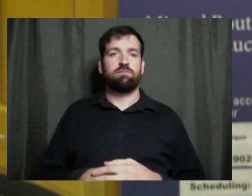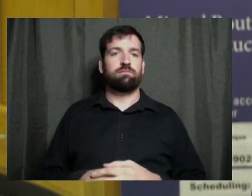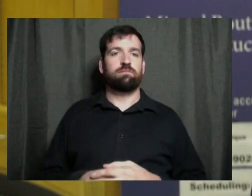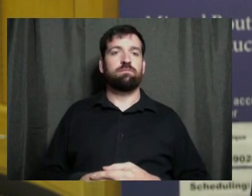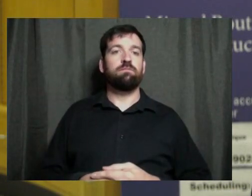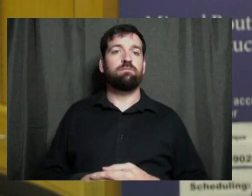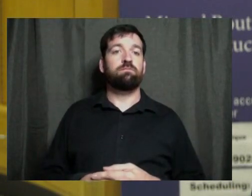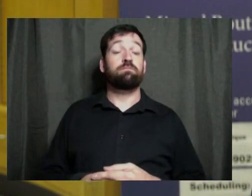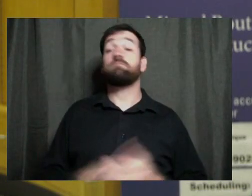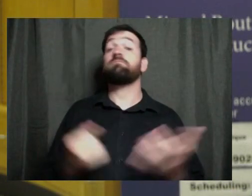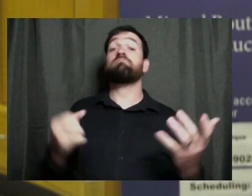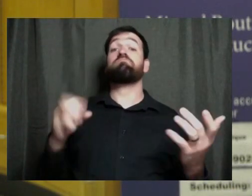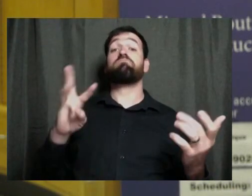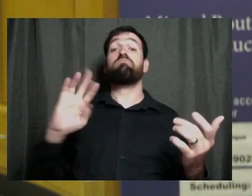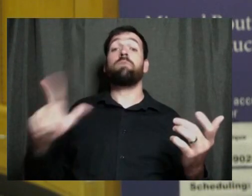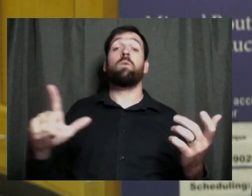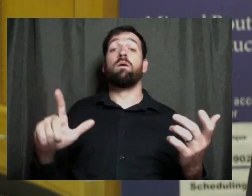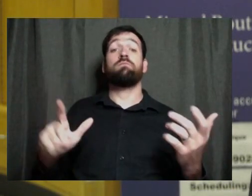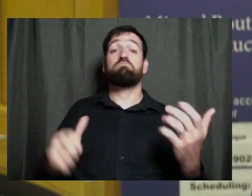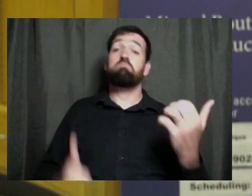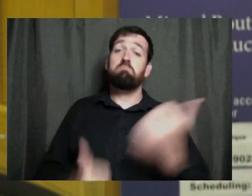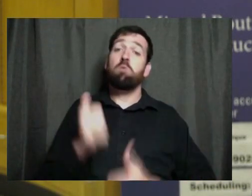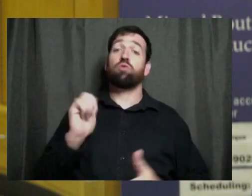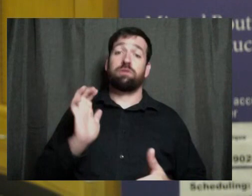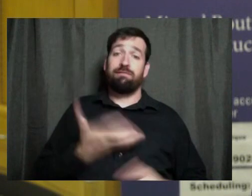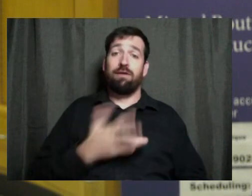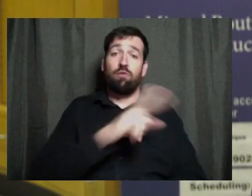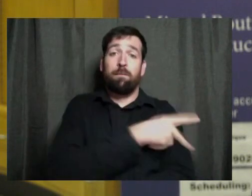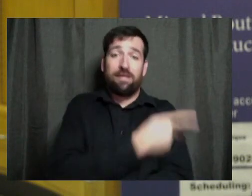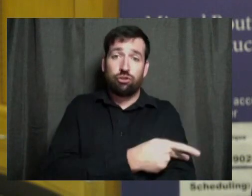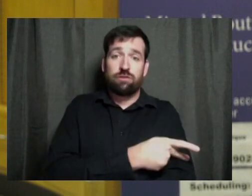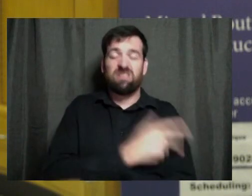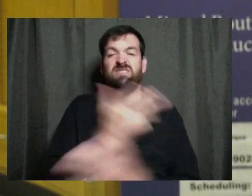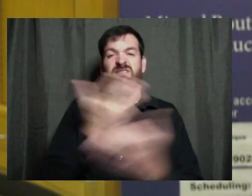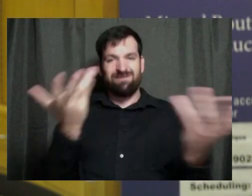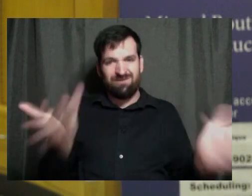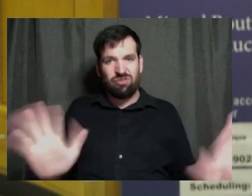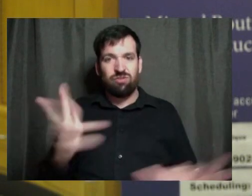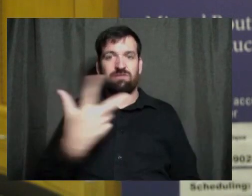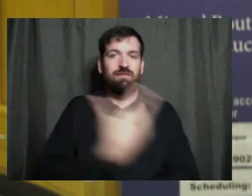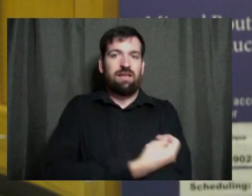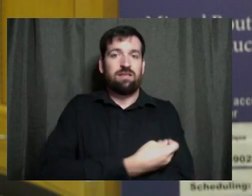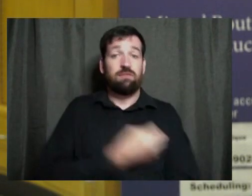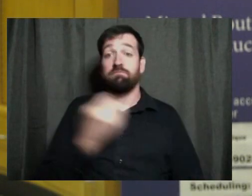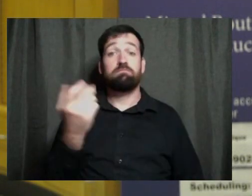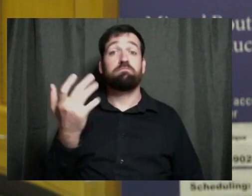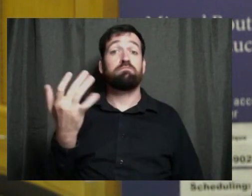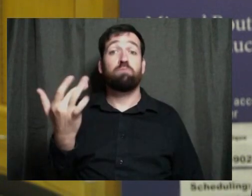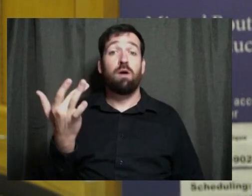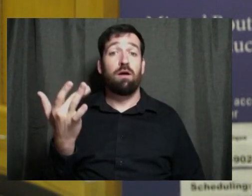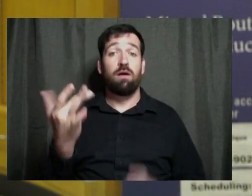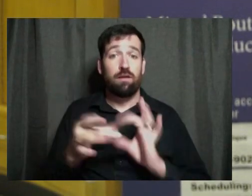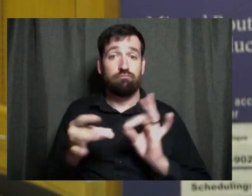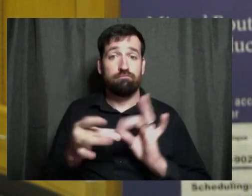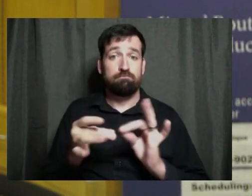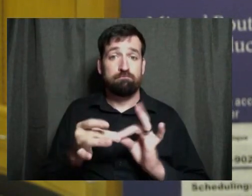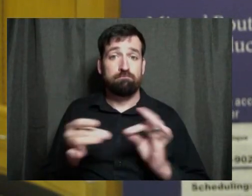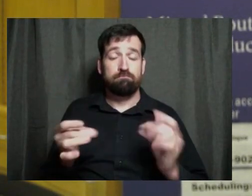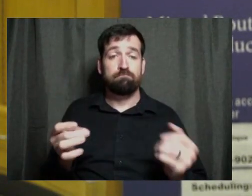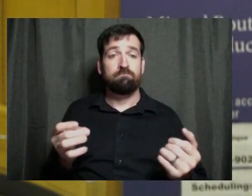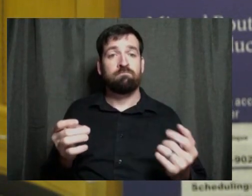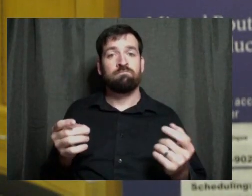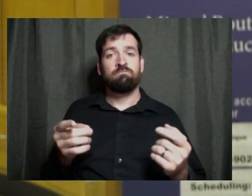Well, the majority of our patients are vaccinated, and the reason why I say that is because they have to